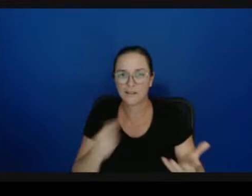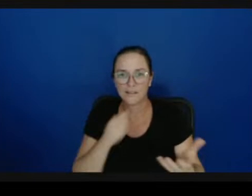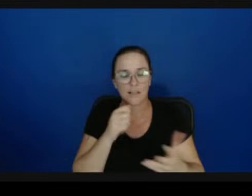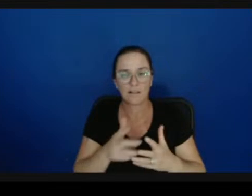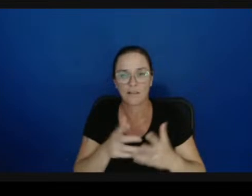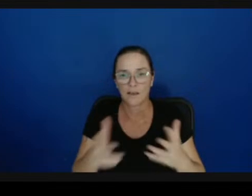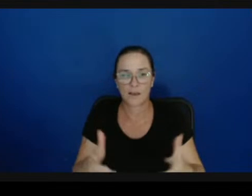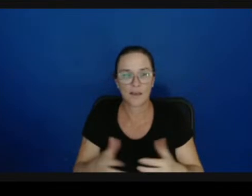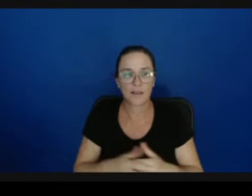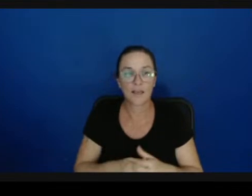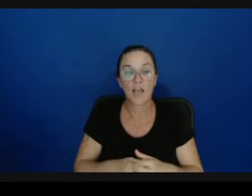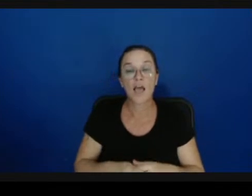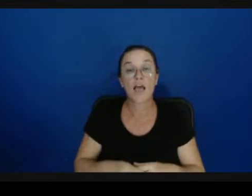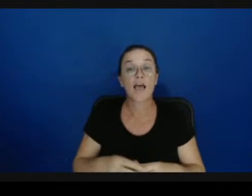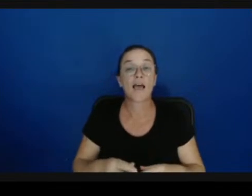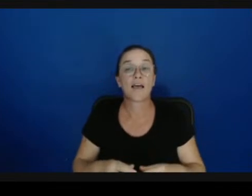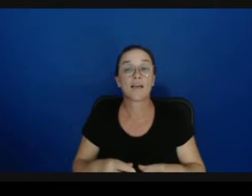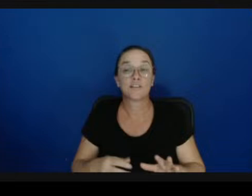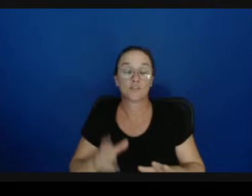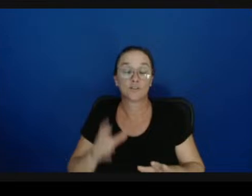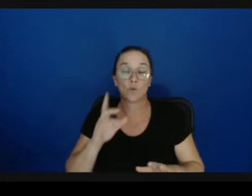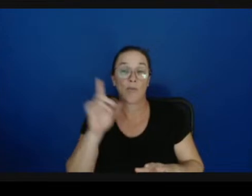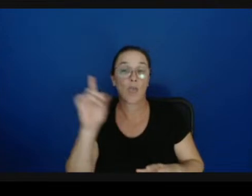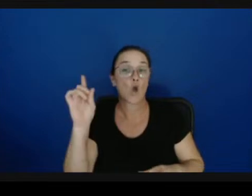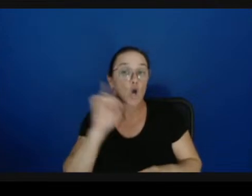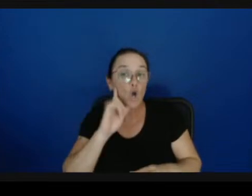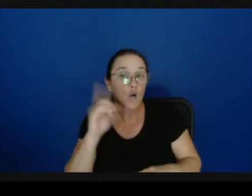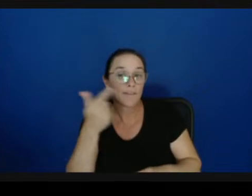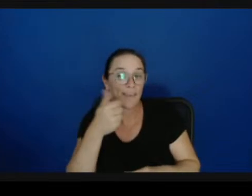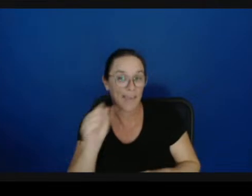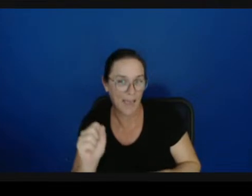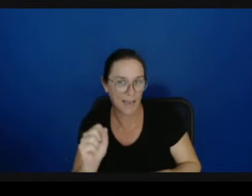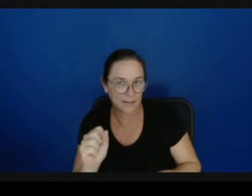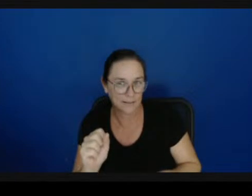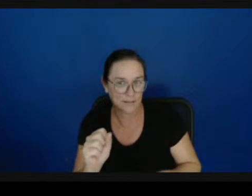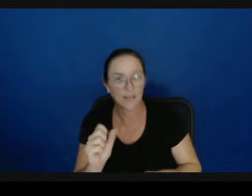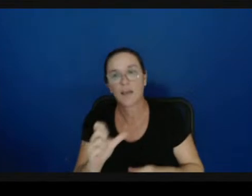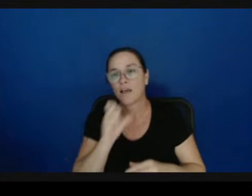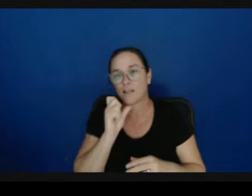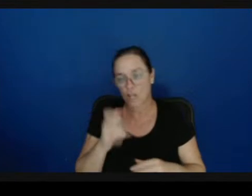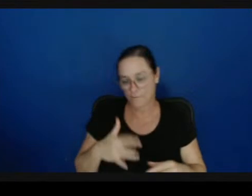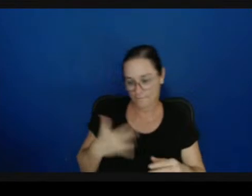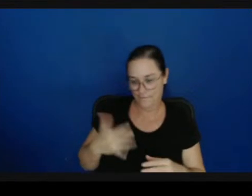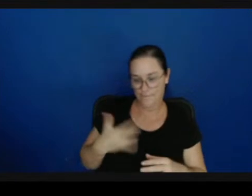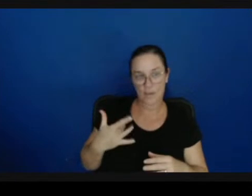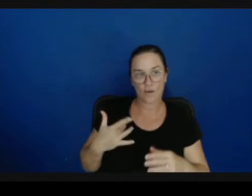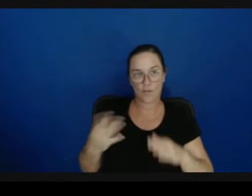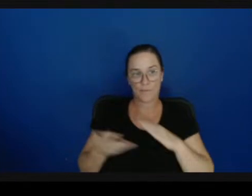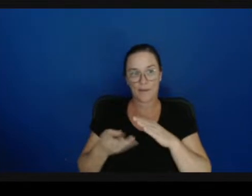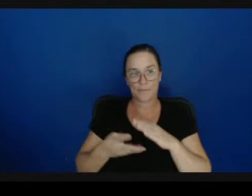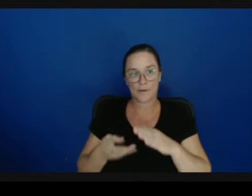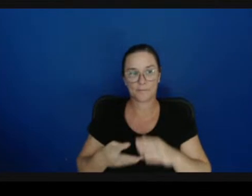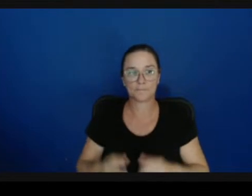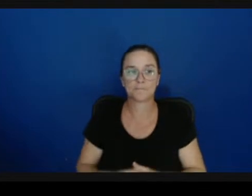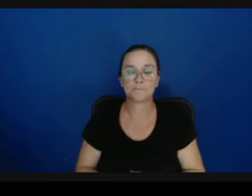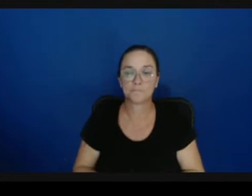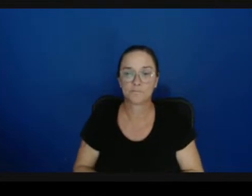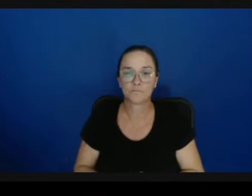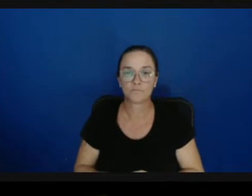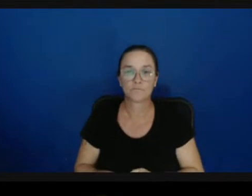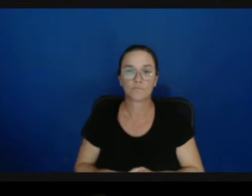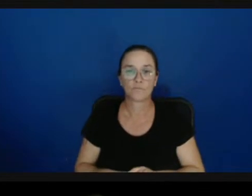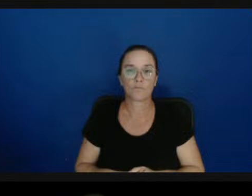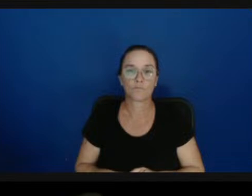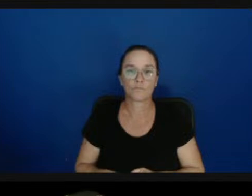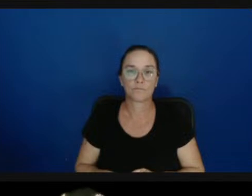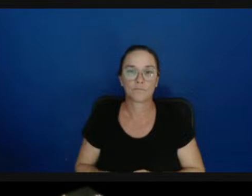from infrasound. So they're actually hearing the gas roaring through the atmosphere is how they picked that up, rather than this tremor signal. But this is here also,